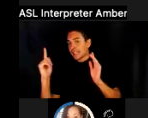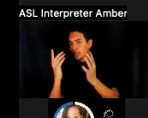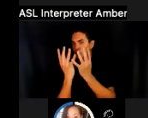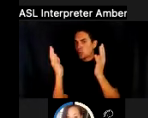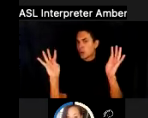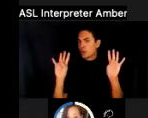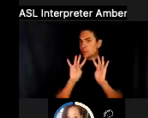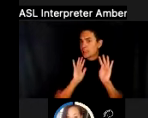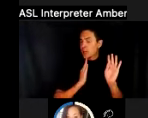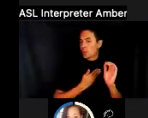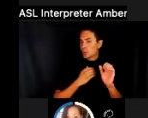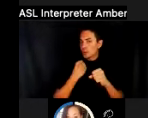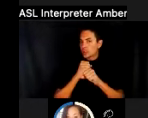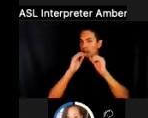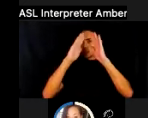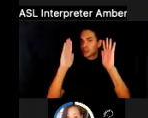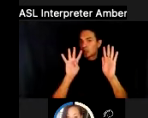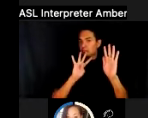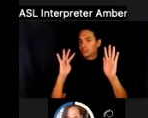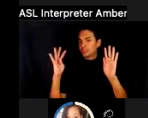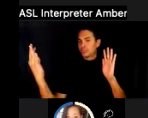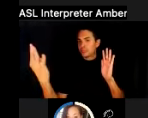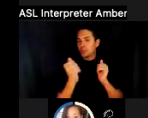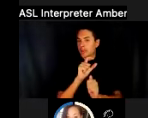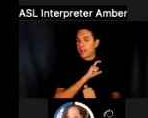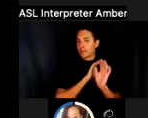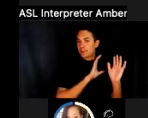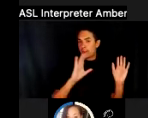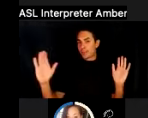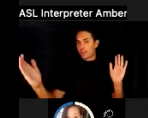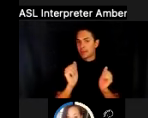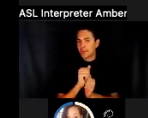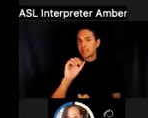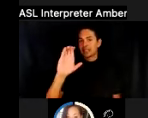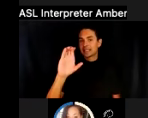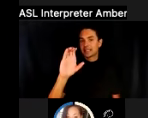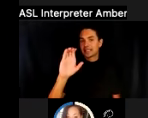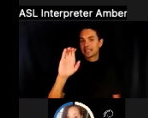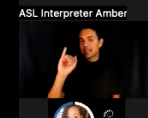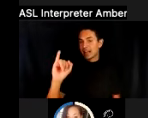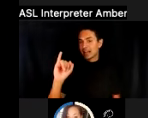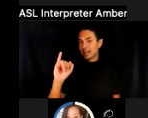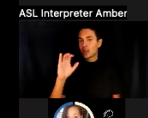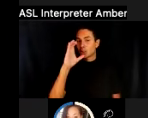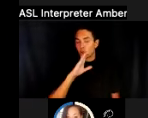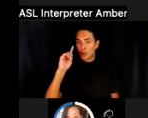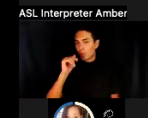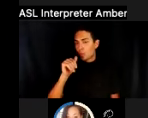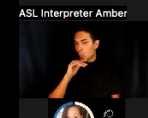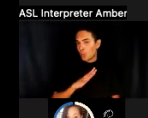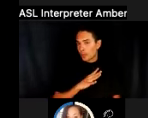our shelter with the other cops and the CI looking for a woman.